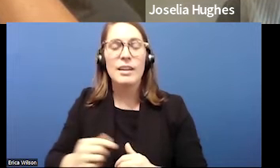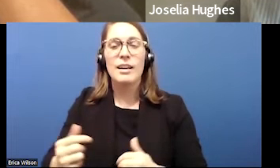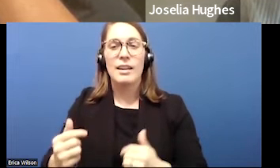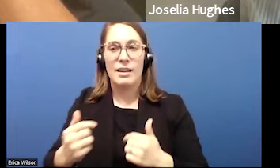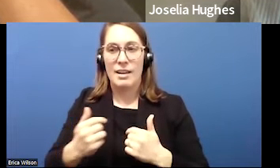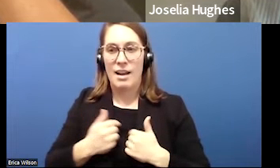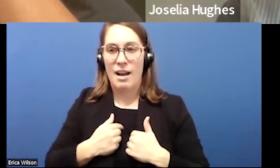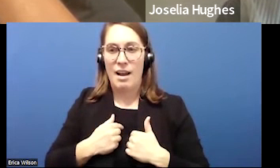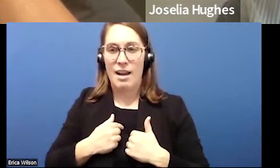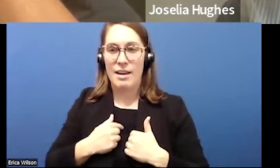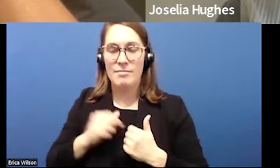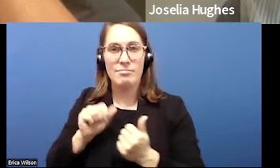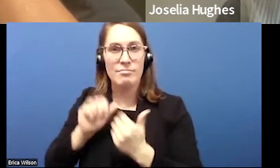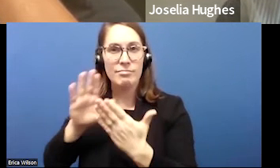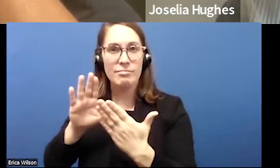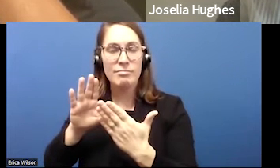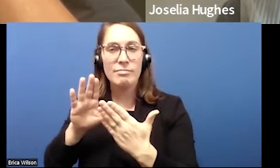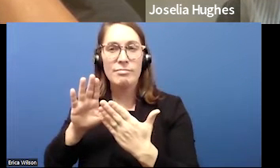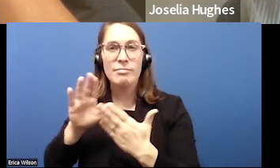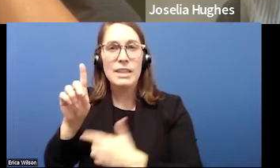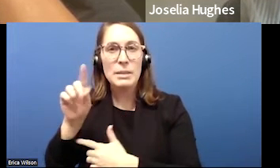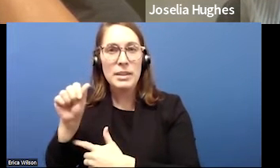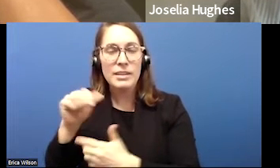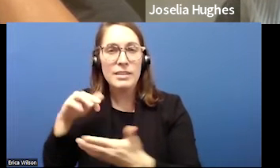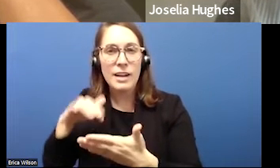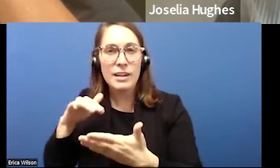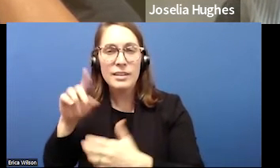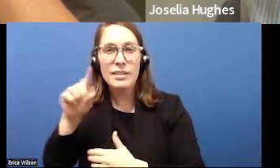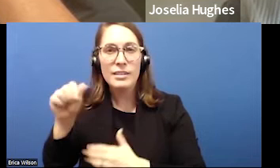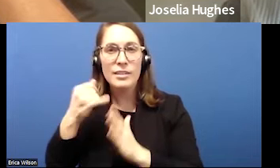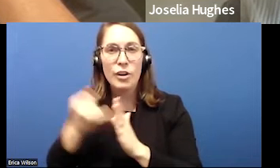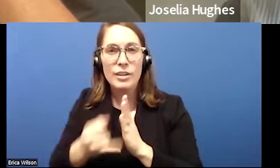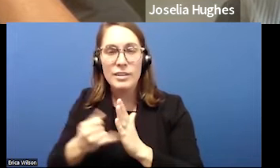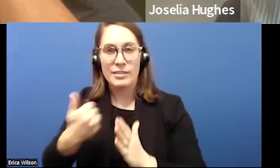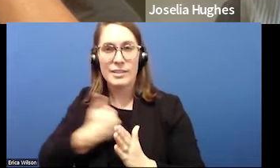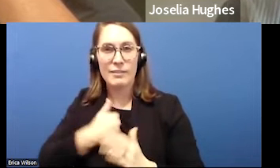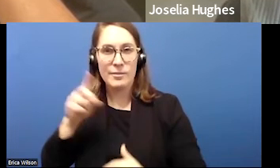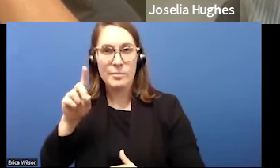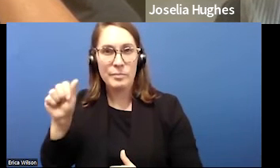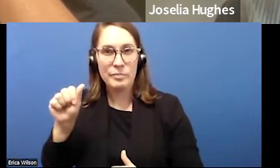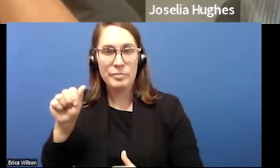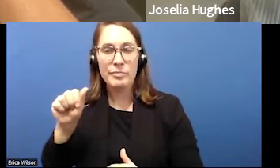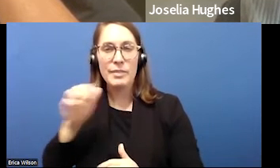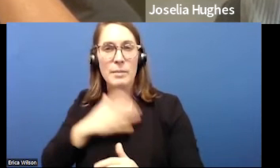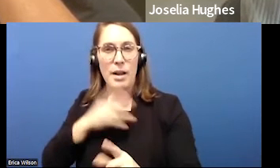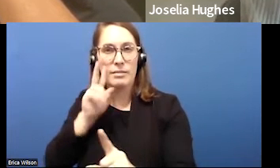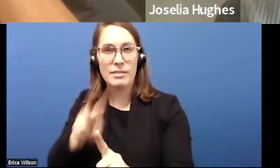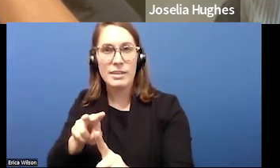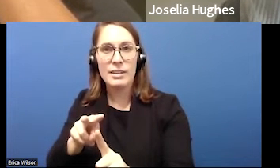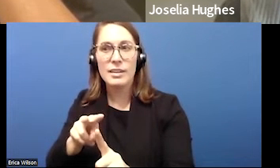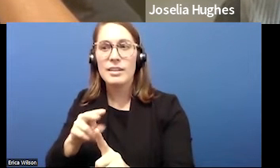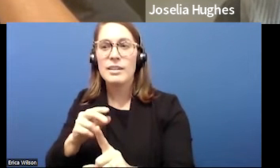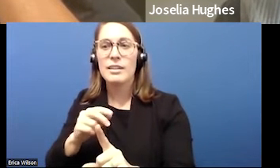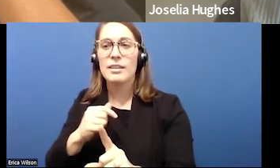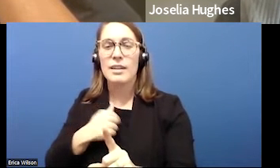I come to disability studies and disability artistry as a disabled person. I come to